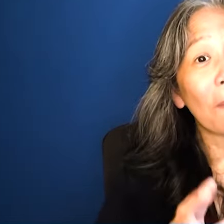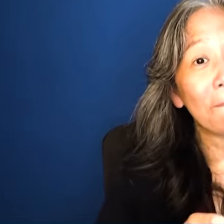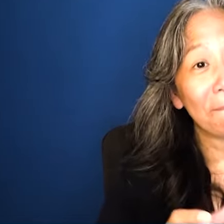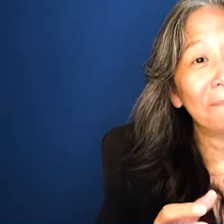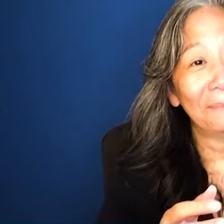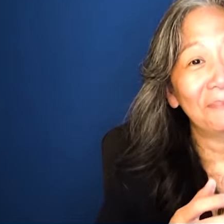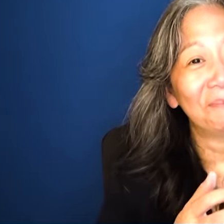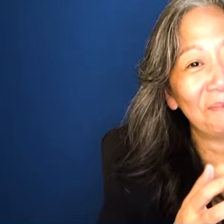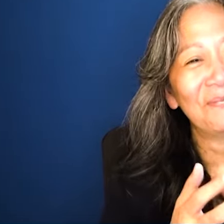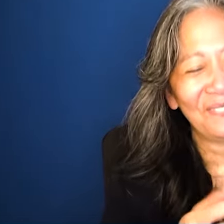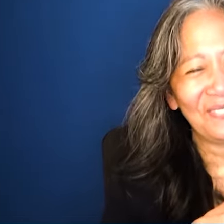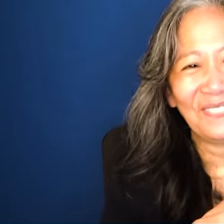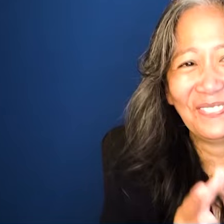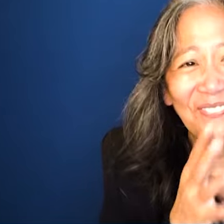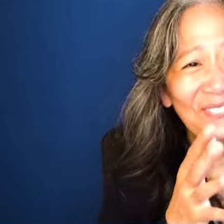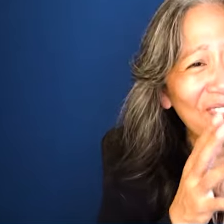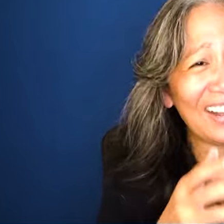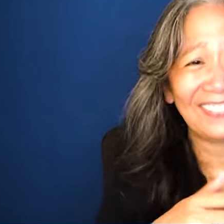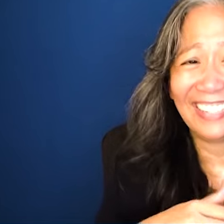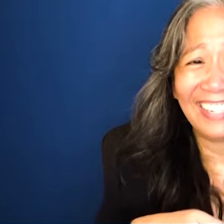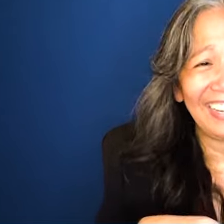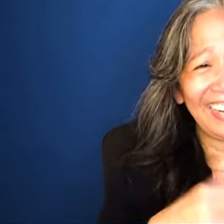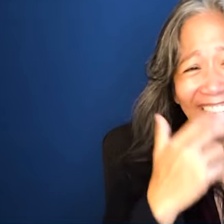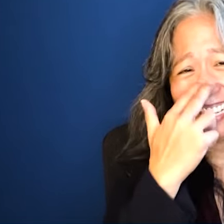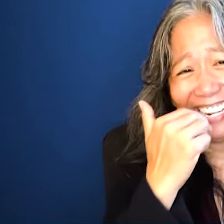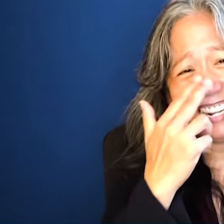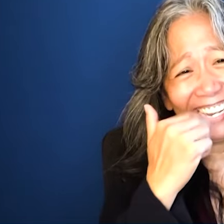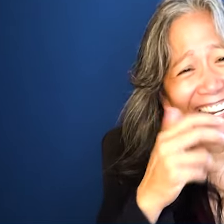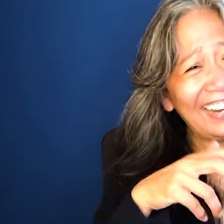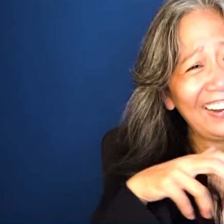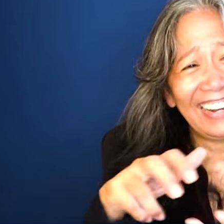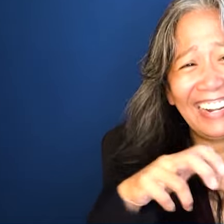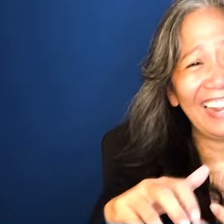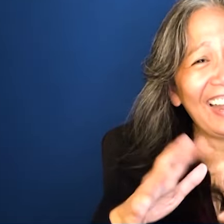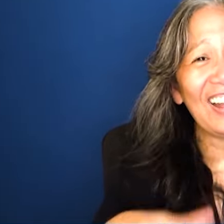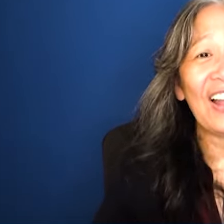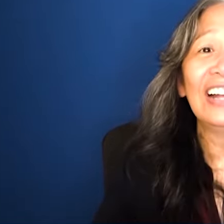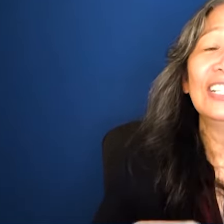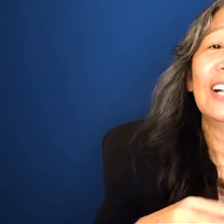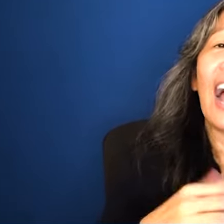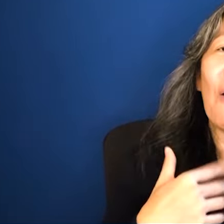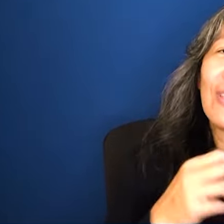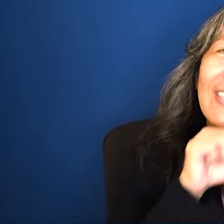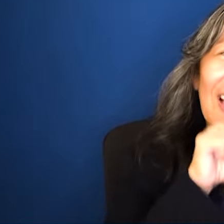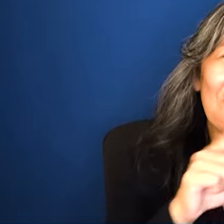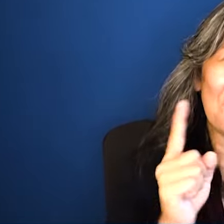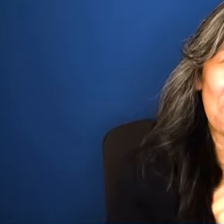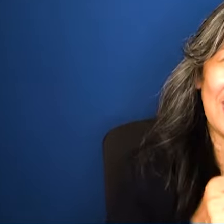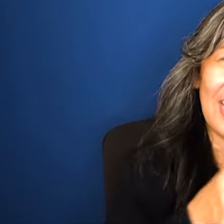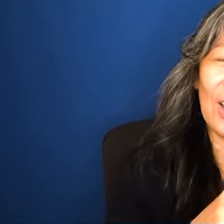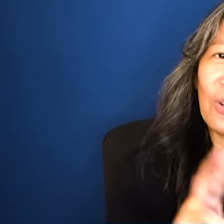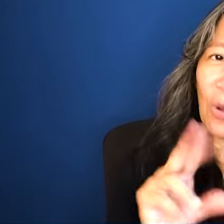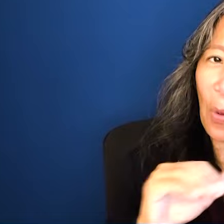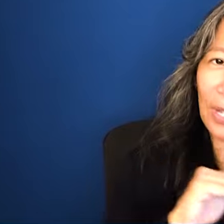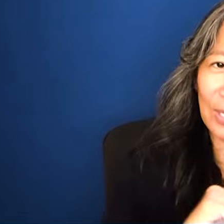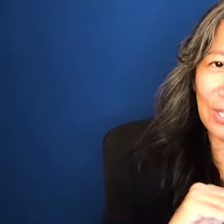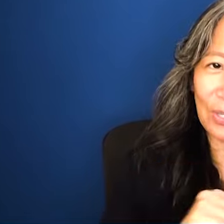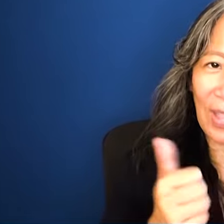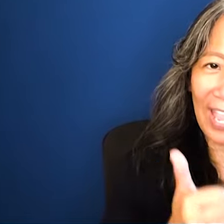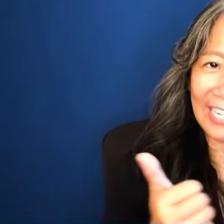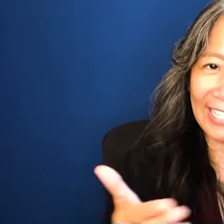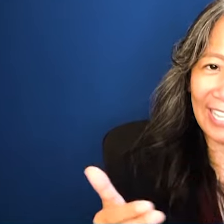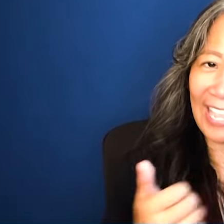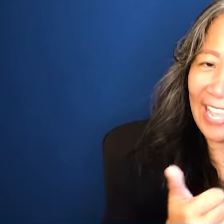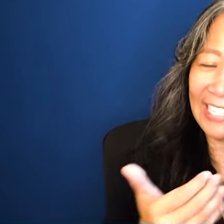Your mom is a firecracker. I would love to meet her. I mean, that is that talk about no excuses